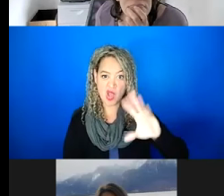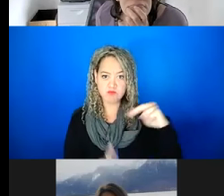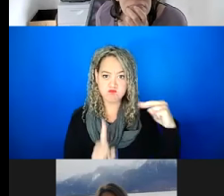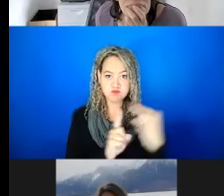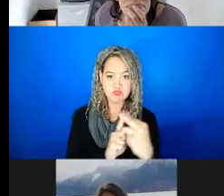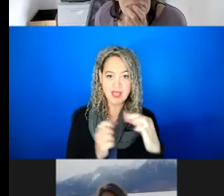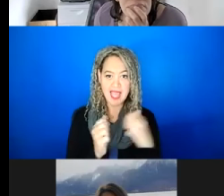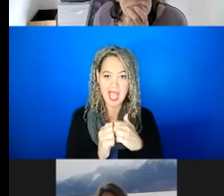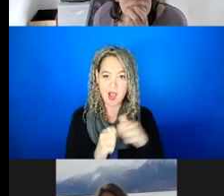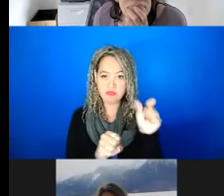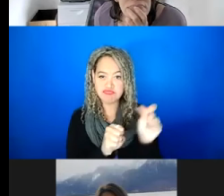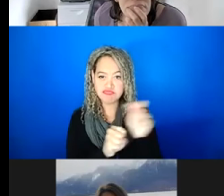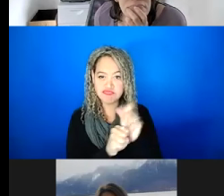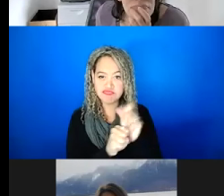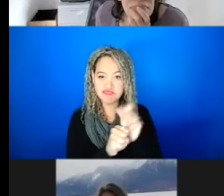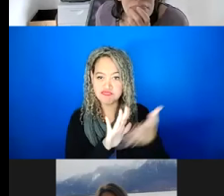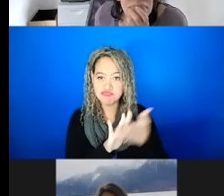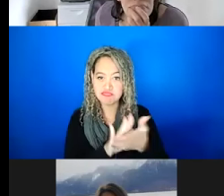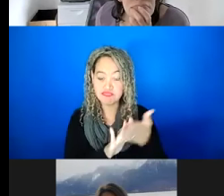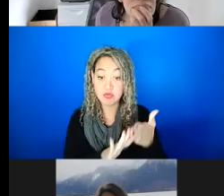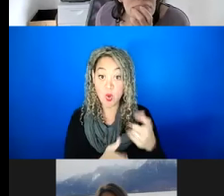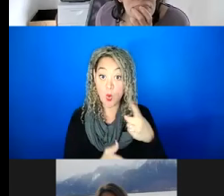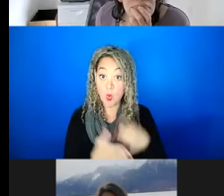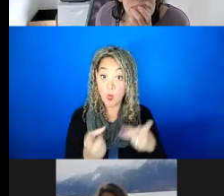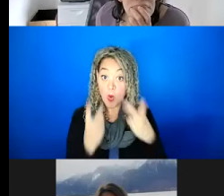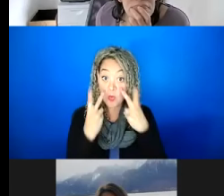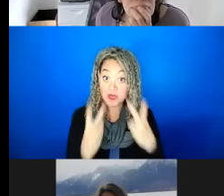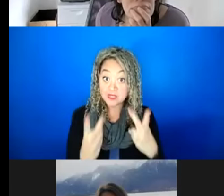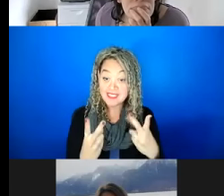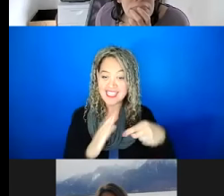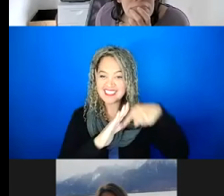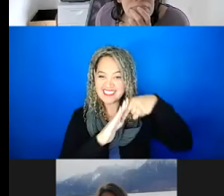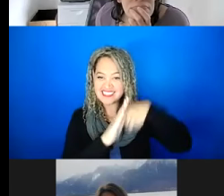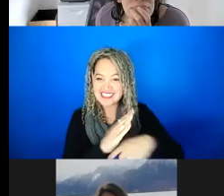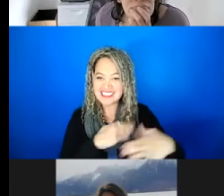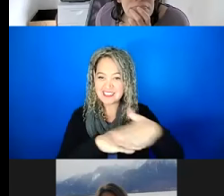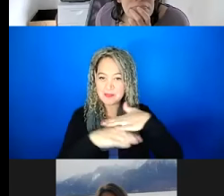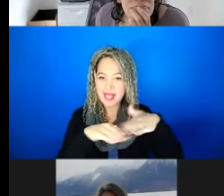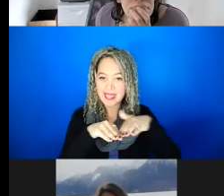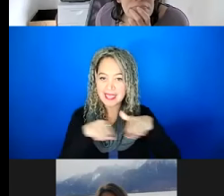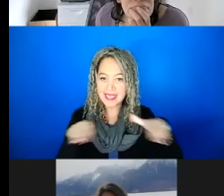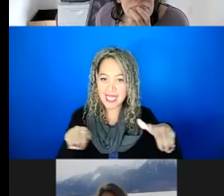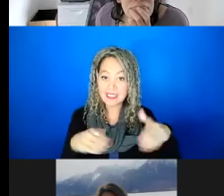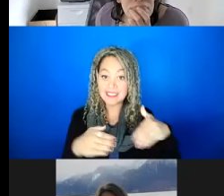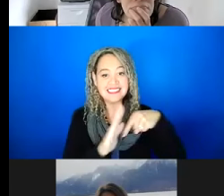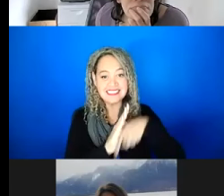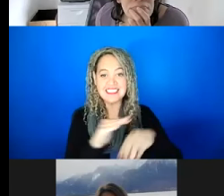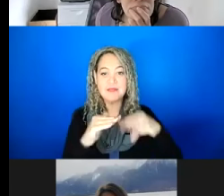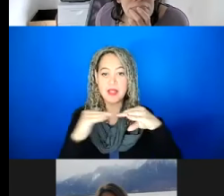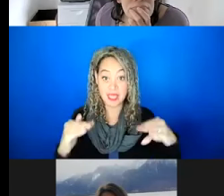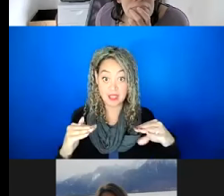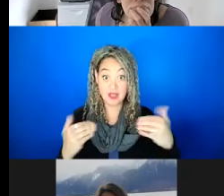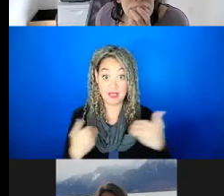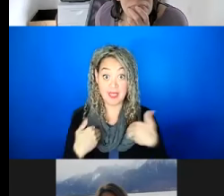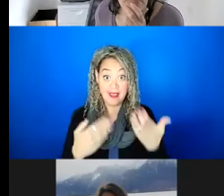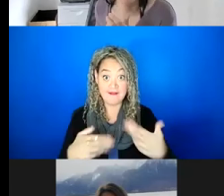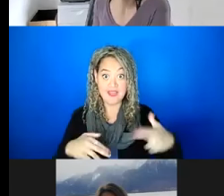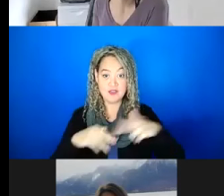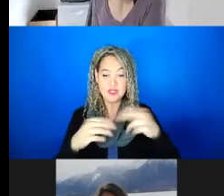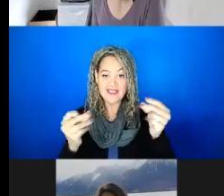works, because what we're now seeing was that in the deep layers, there's actually an increase in firing,